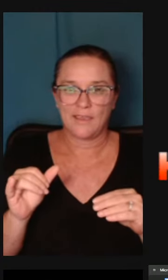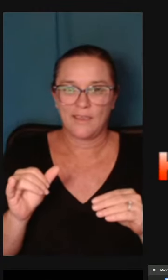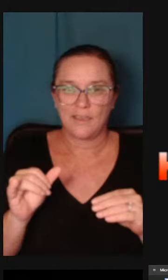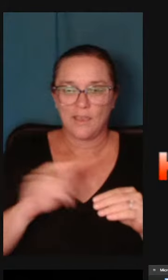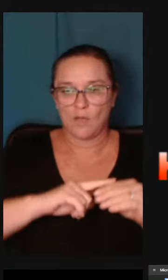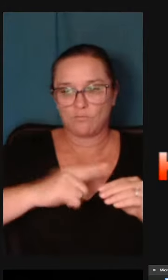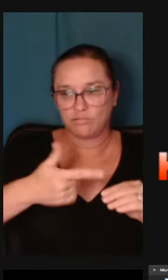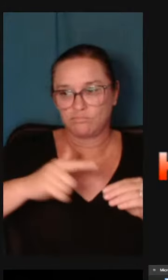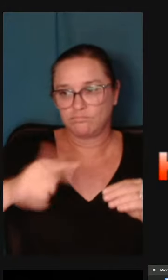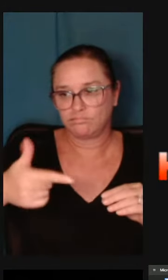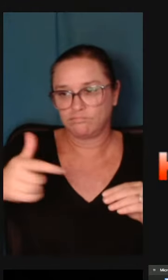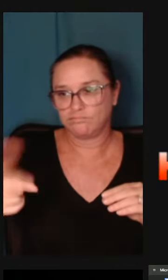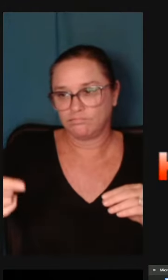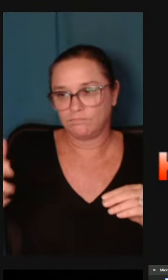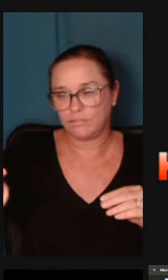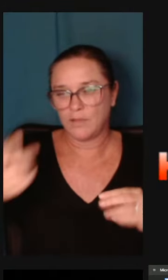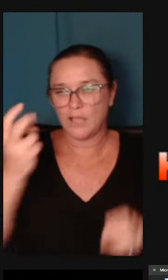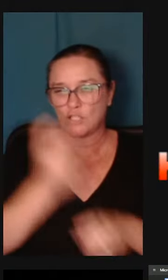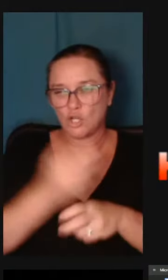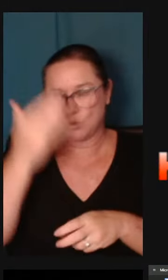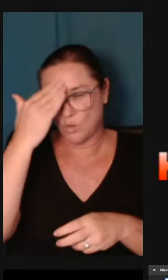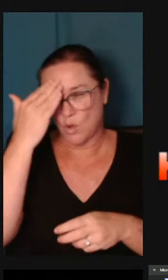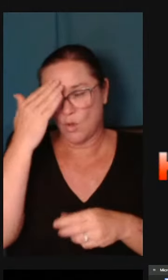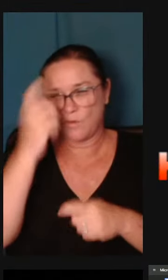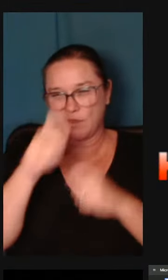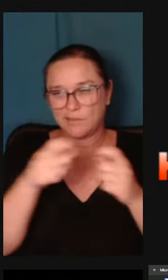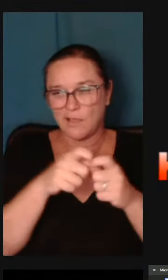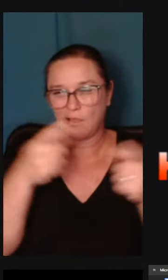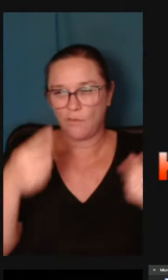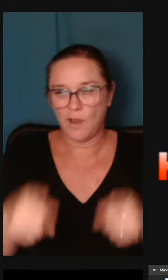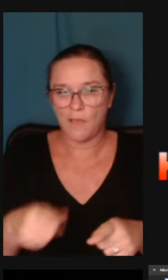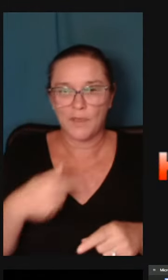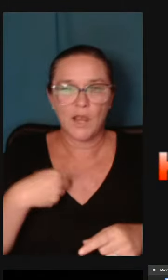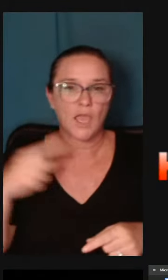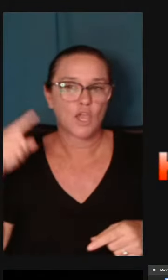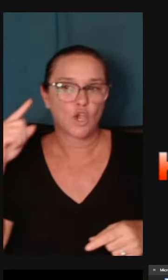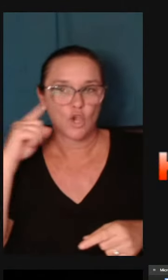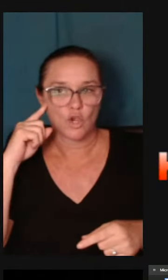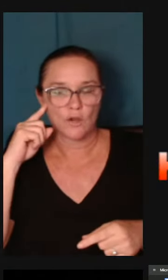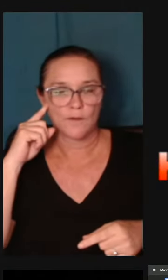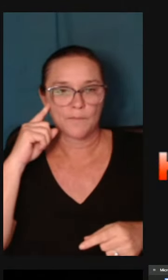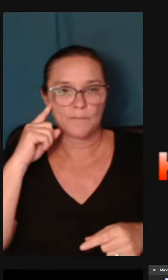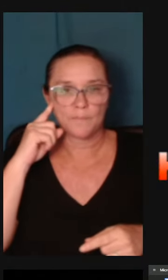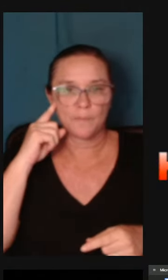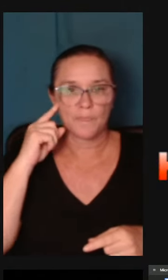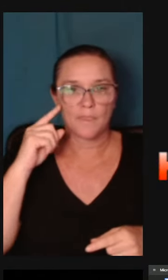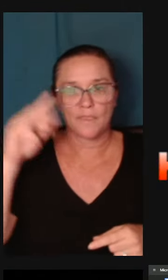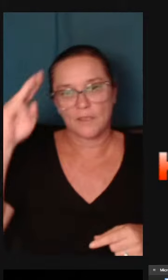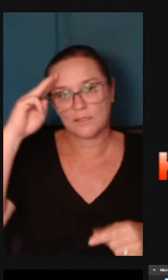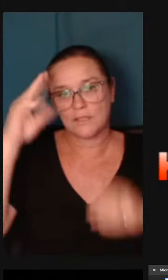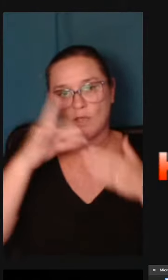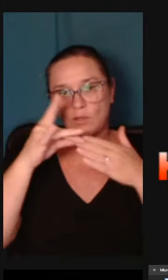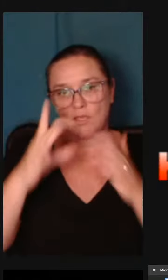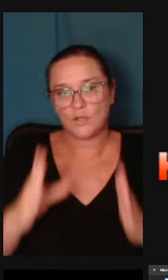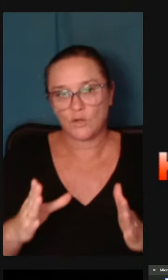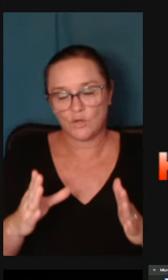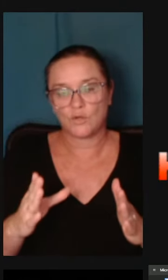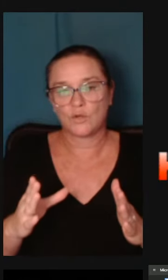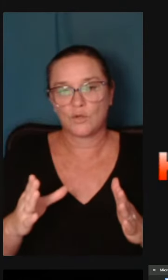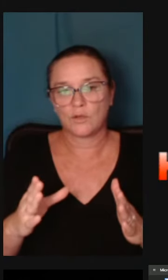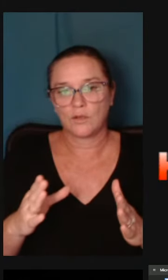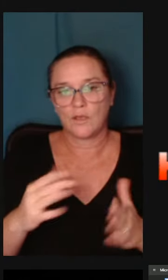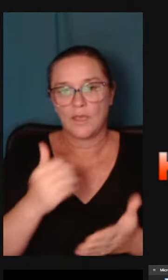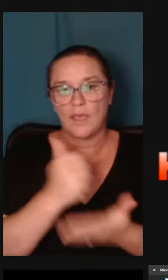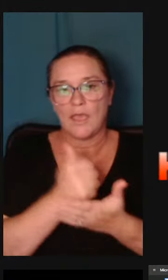exactly what's real, so it's hard to really untangle. I'd heard that the scout leader had helped